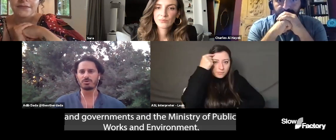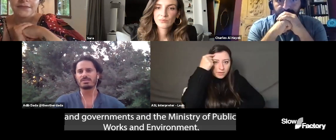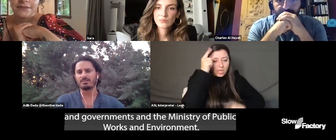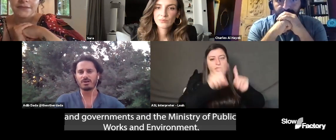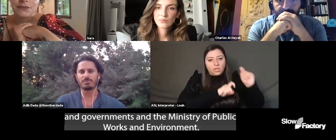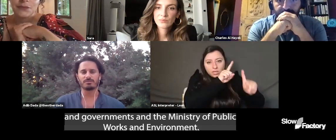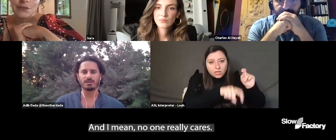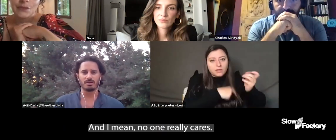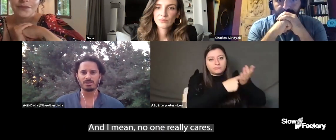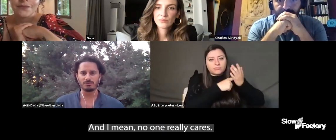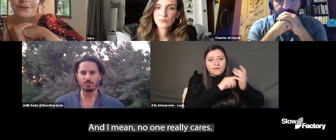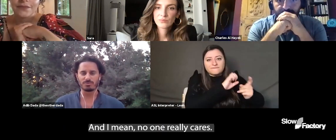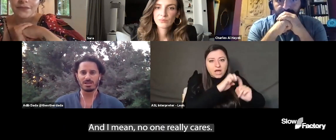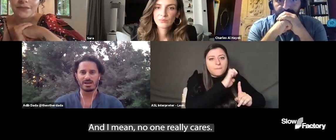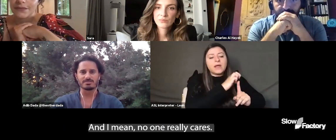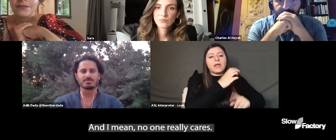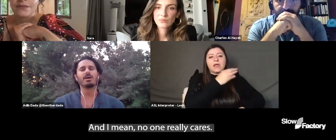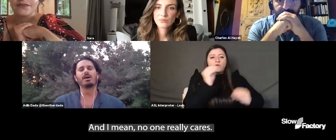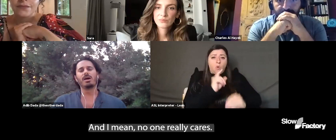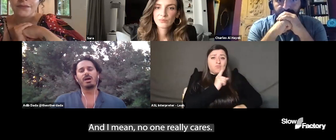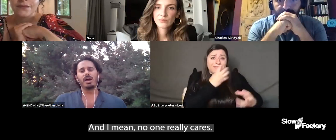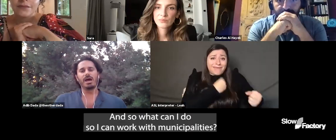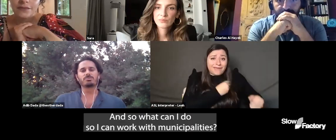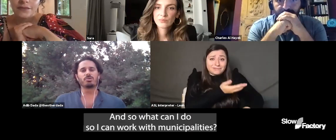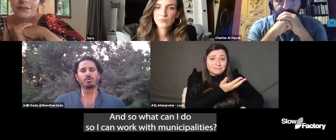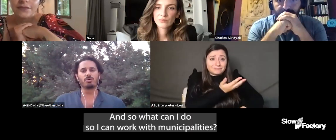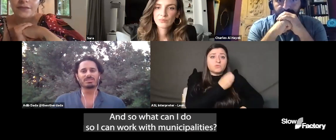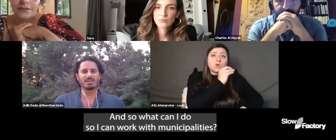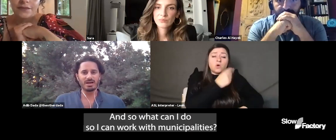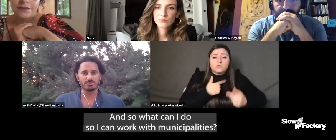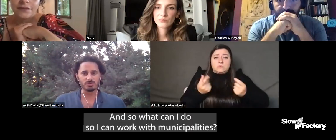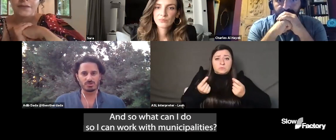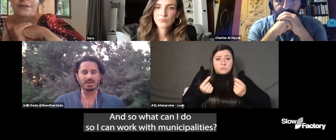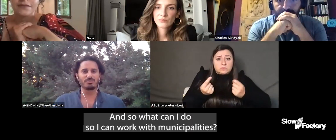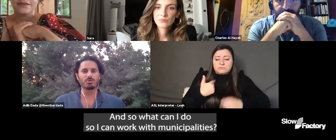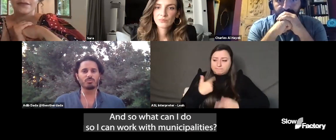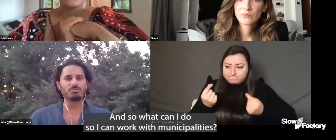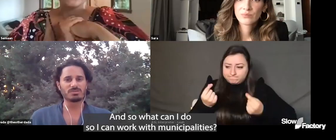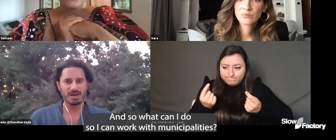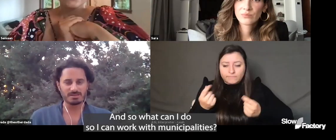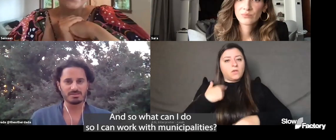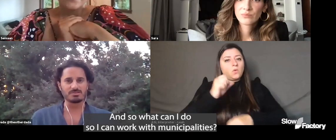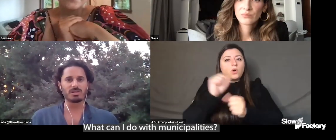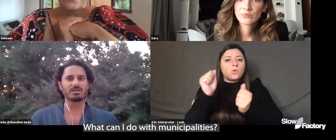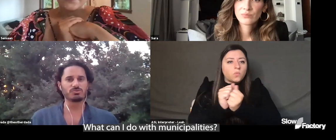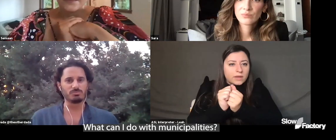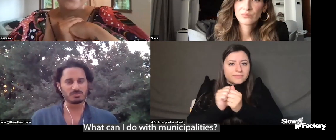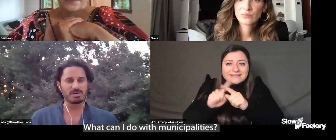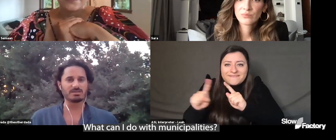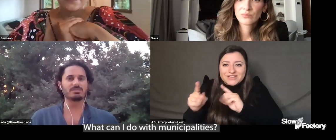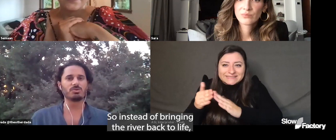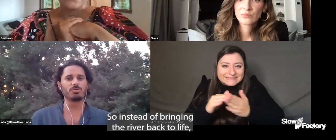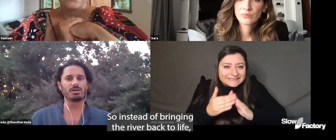Public Works and Environment. And I mean, no one really cares. And so what can I do? So I can work with municipalities. What can I